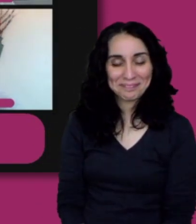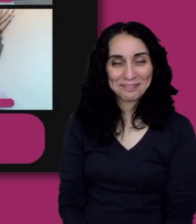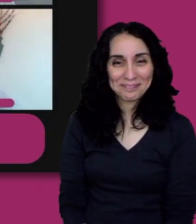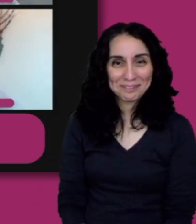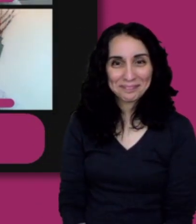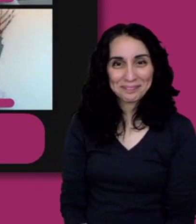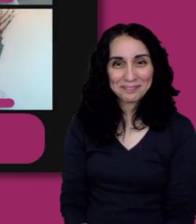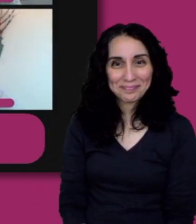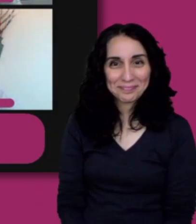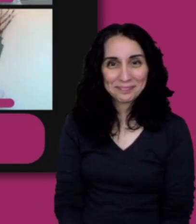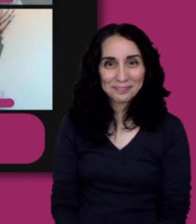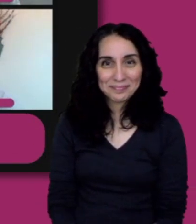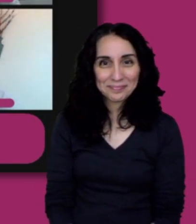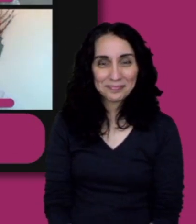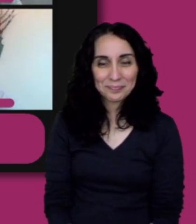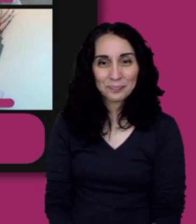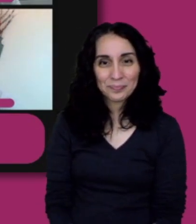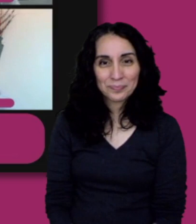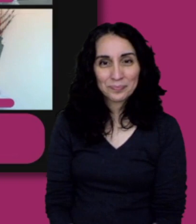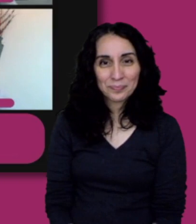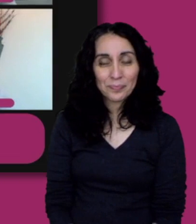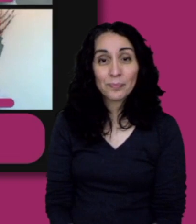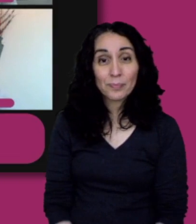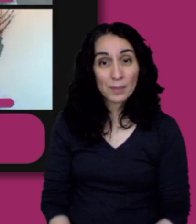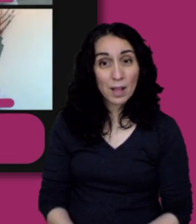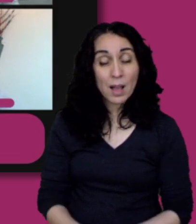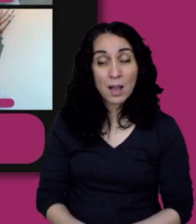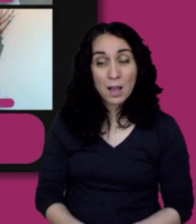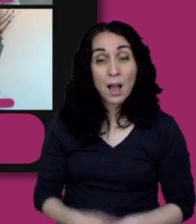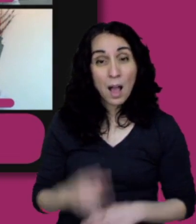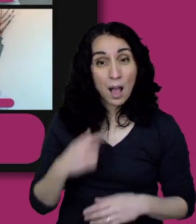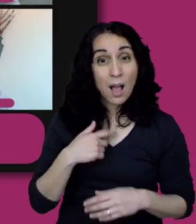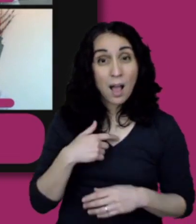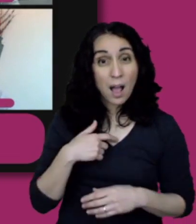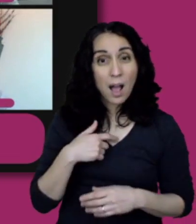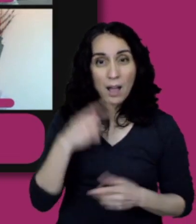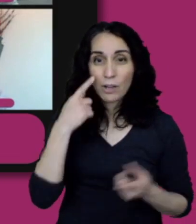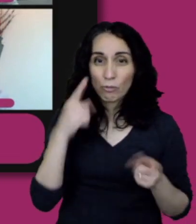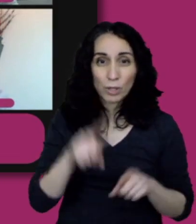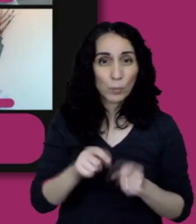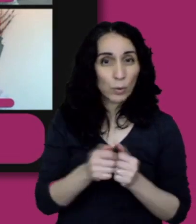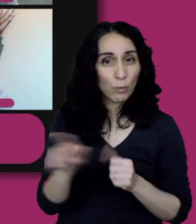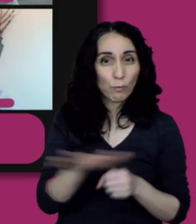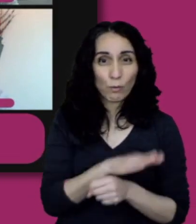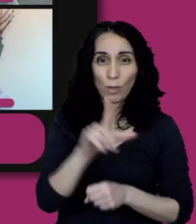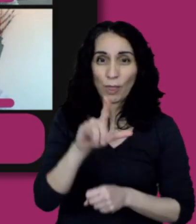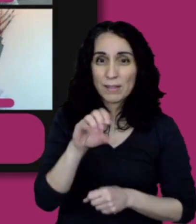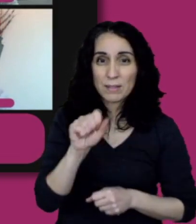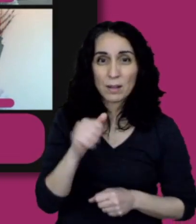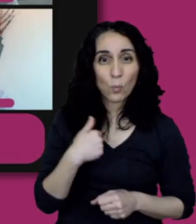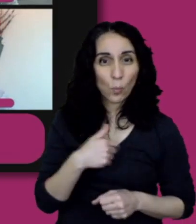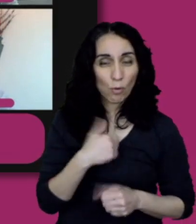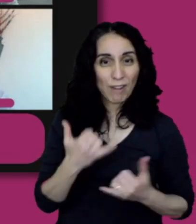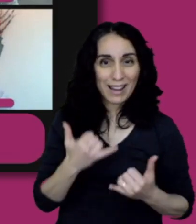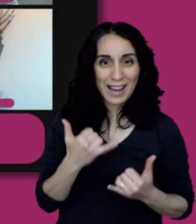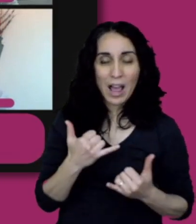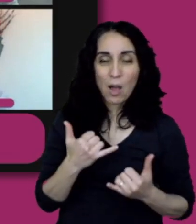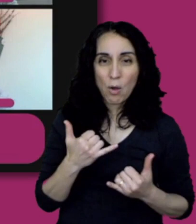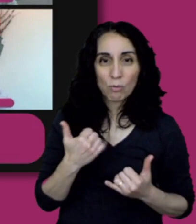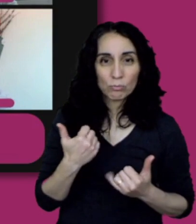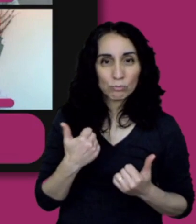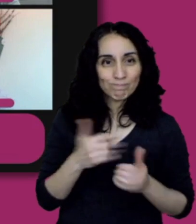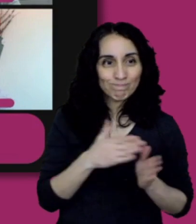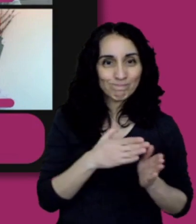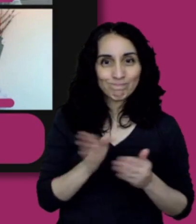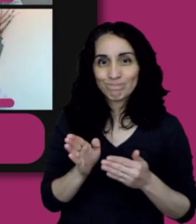to. So no, you're completely. I completely agree with you, Lisa. We are also in the process of